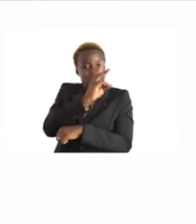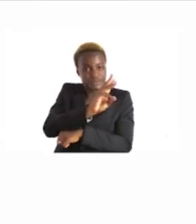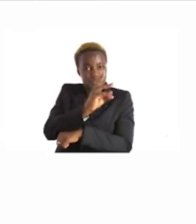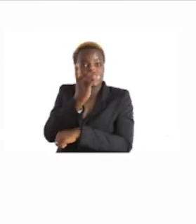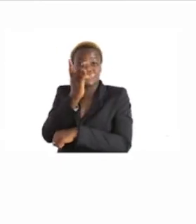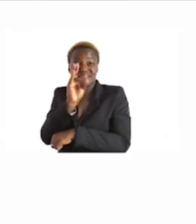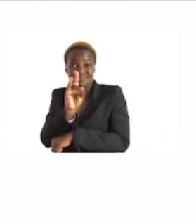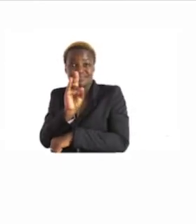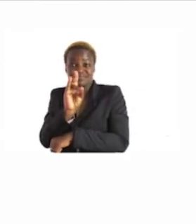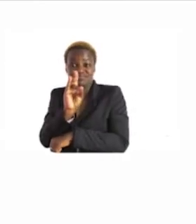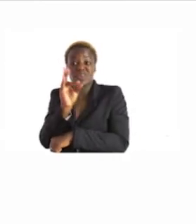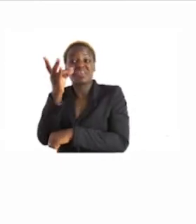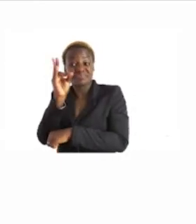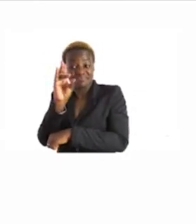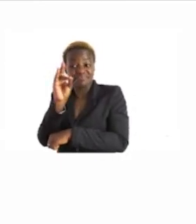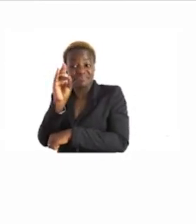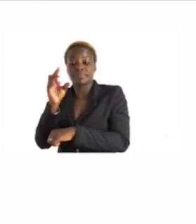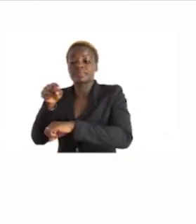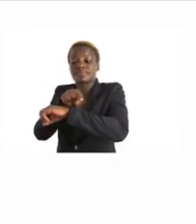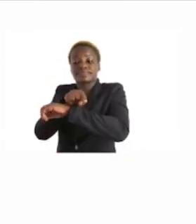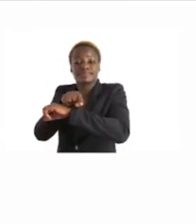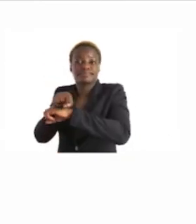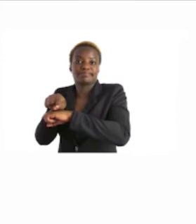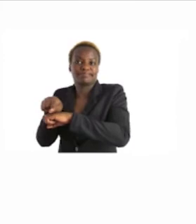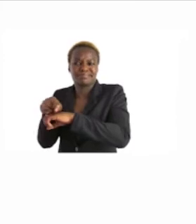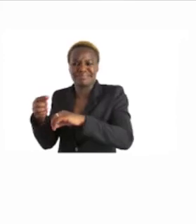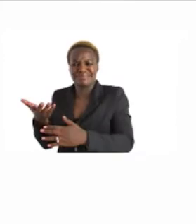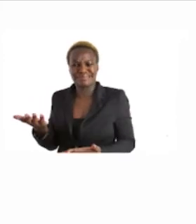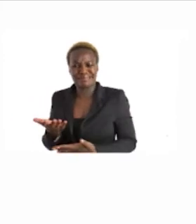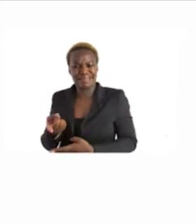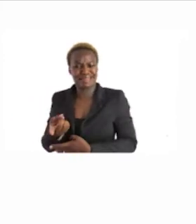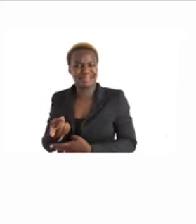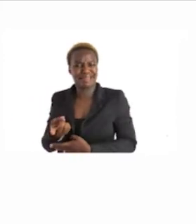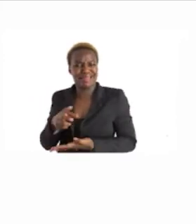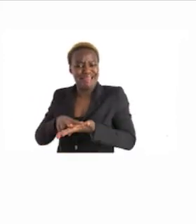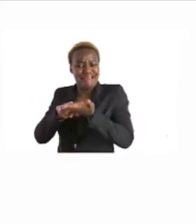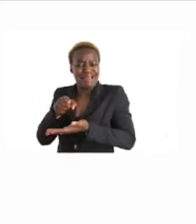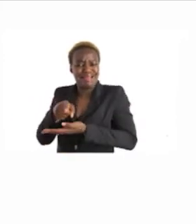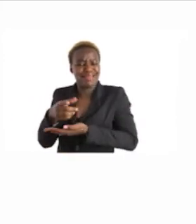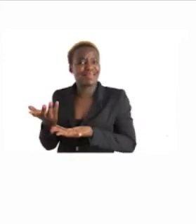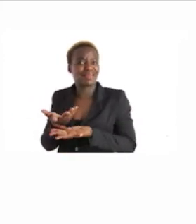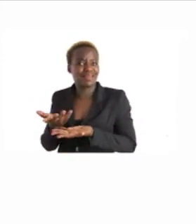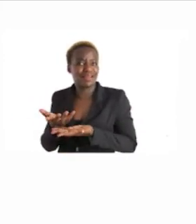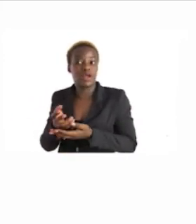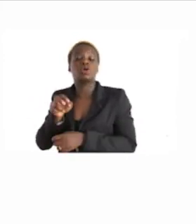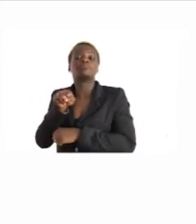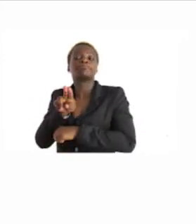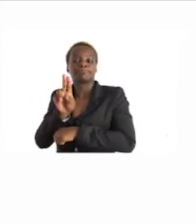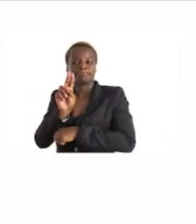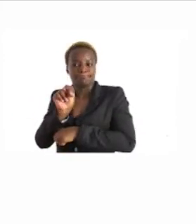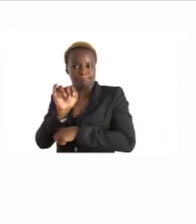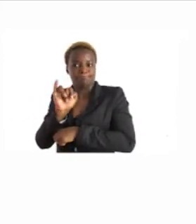67, the 7 is the one that is underlined. But what place value is that? It's at the units. So